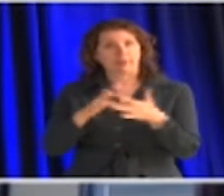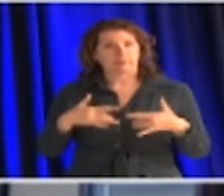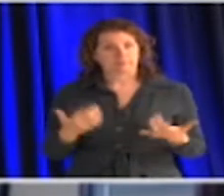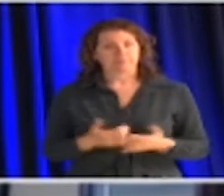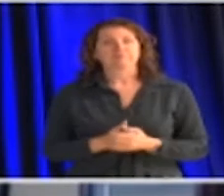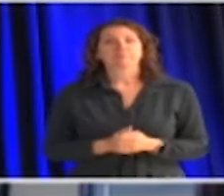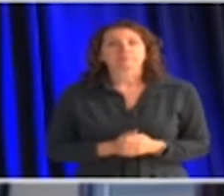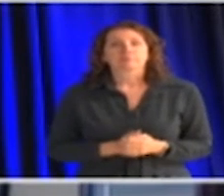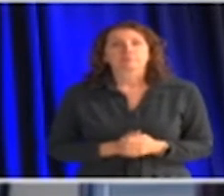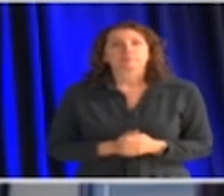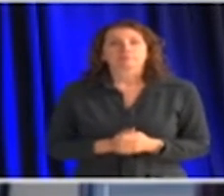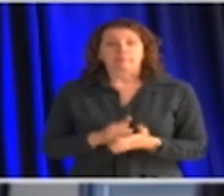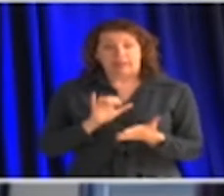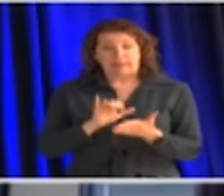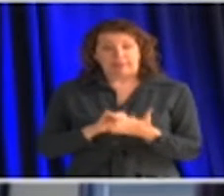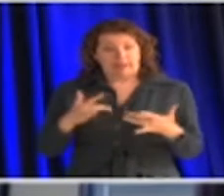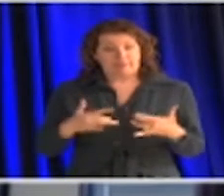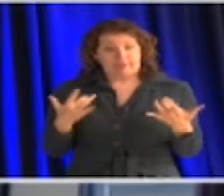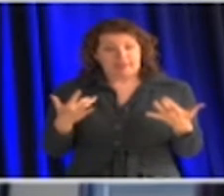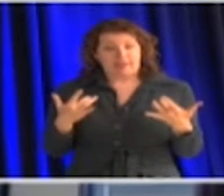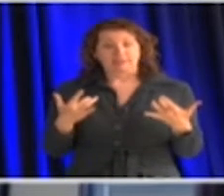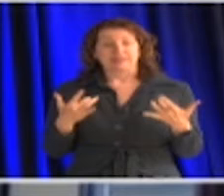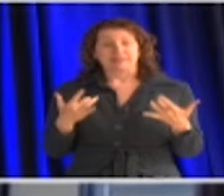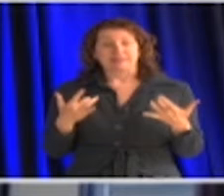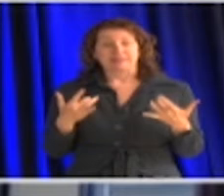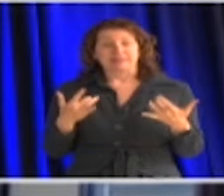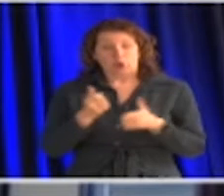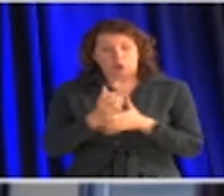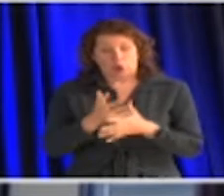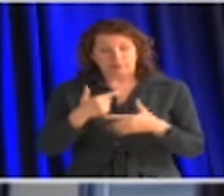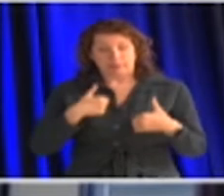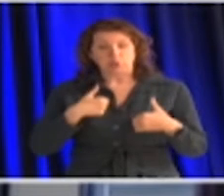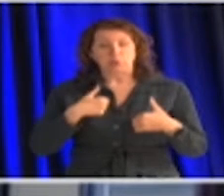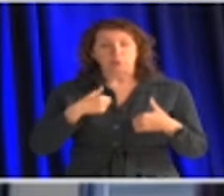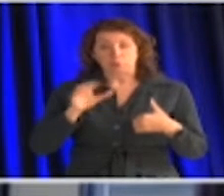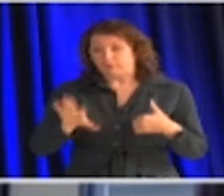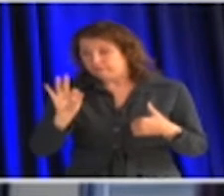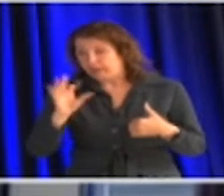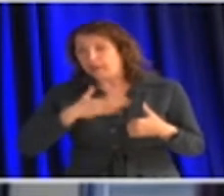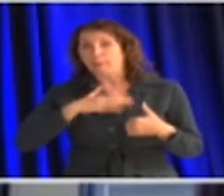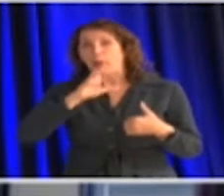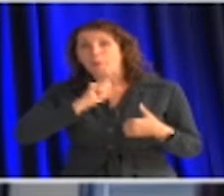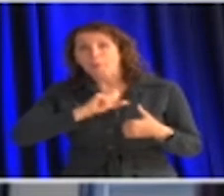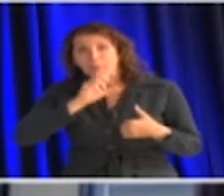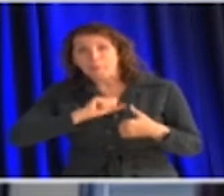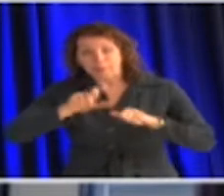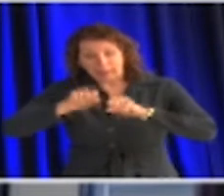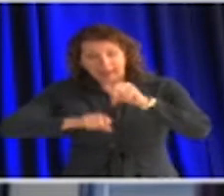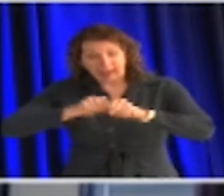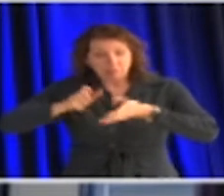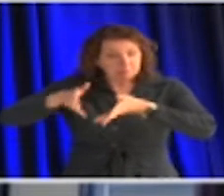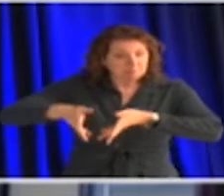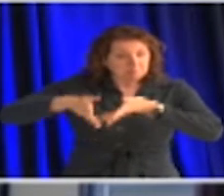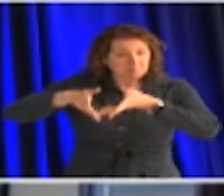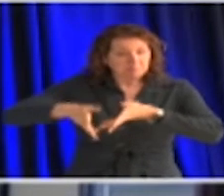event induced me to shake the dust off of my bike that had been gathering dust in my